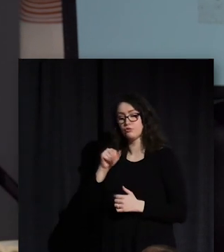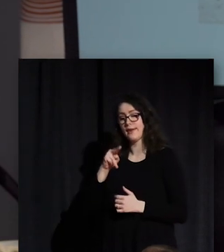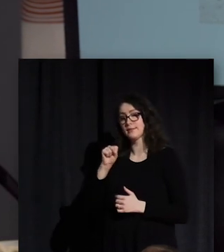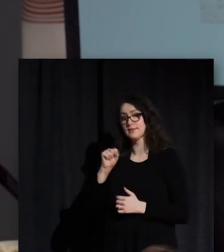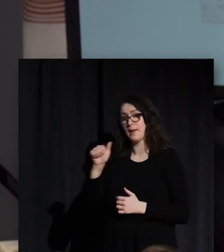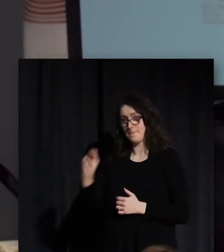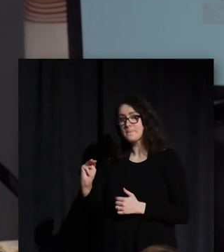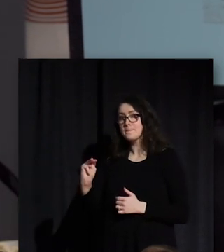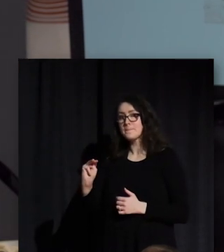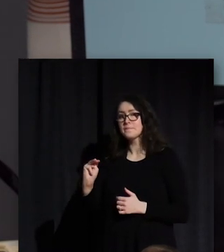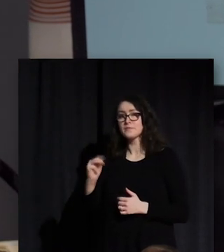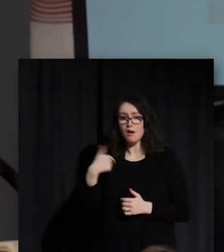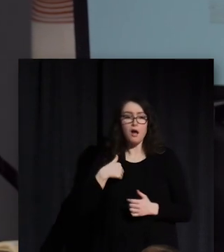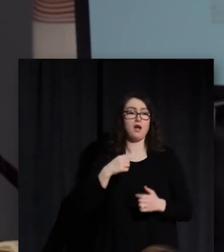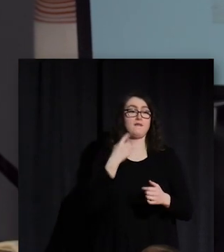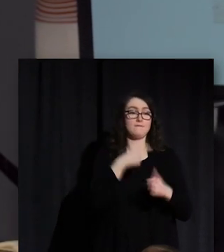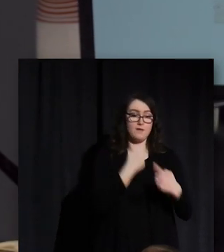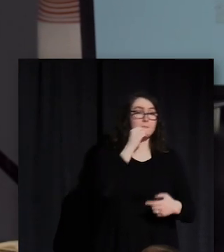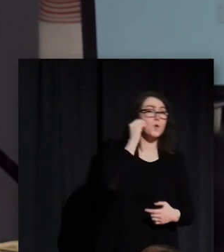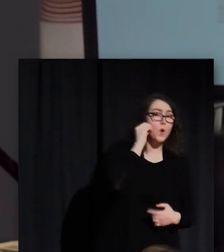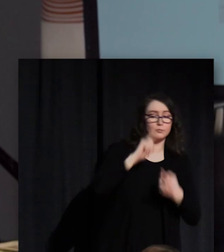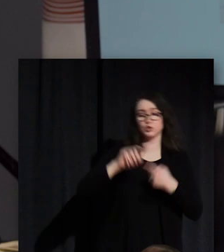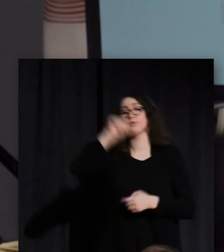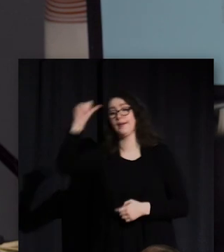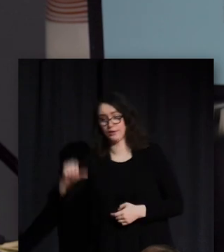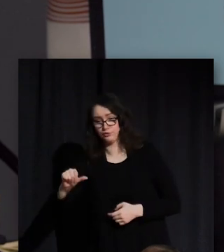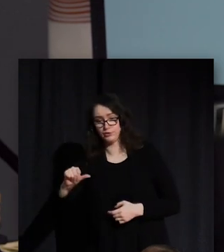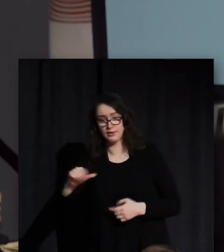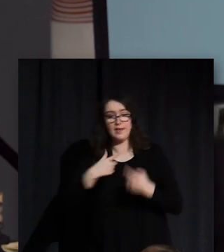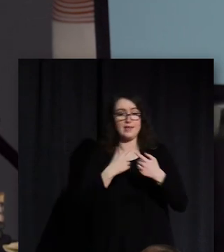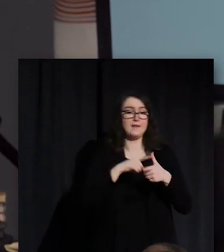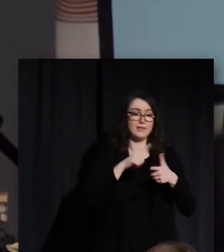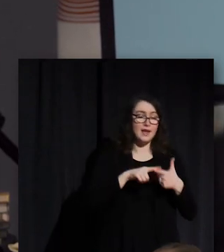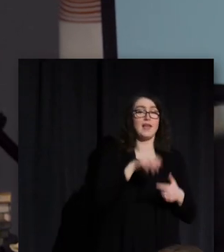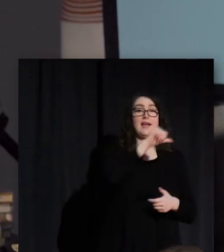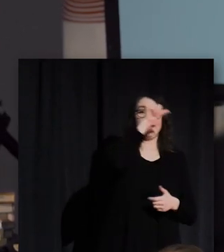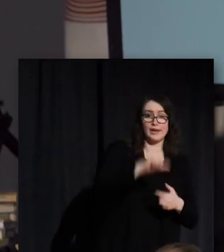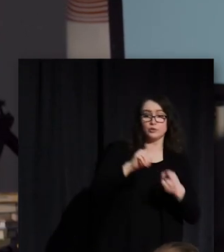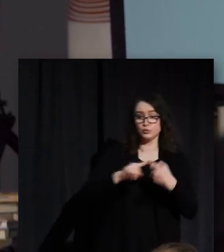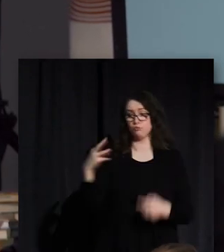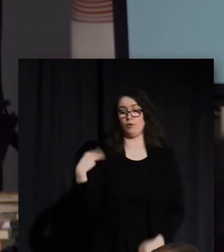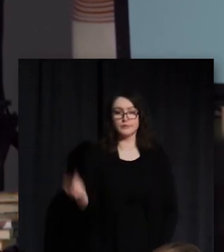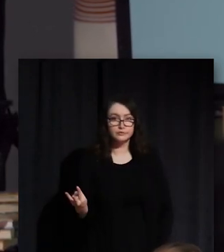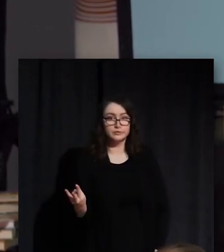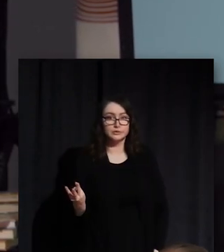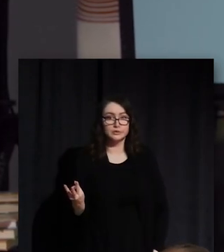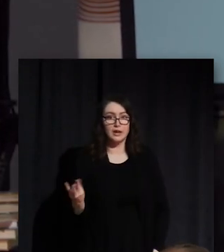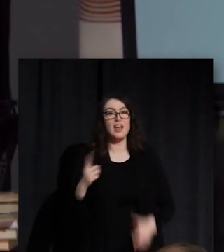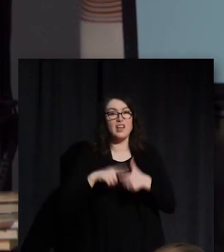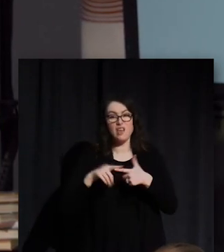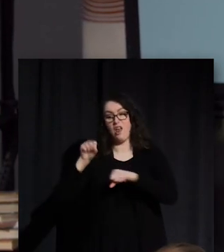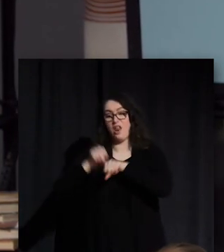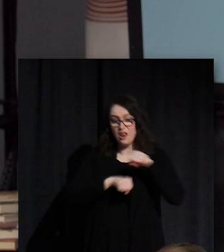Anchorage, 800 miles to Haines, took the ferry to Bellingham, and rode another 300 miles to Astoria, Oregon. People